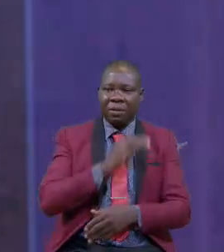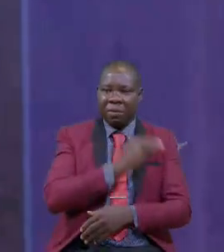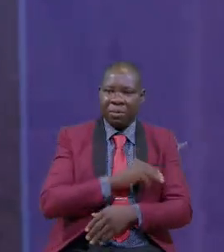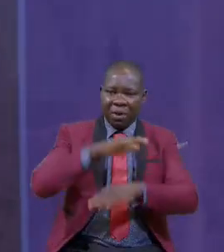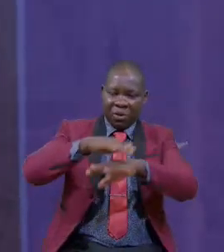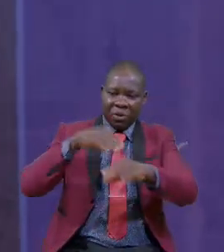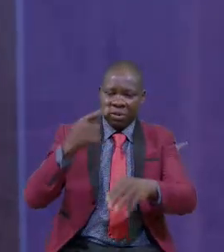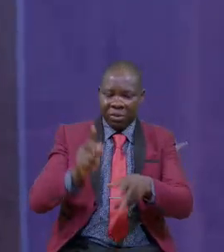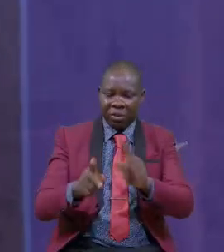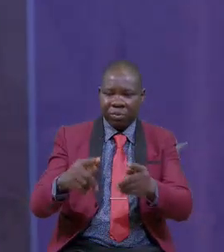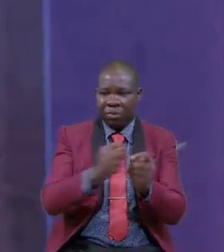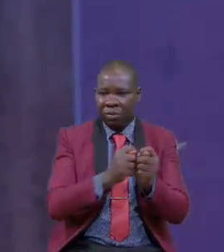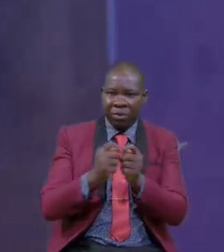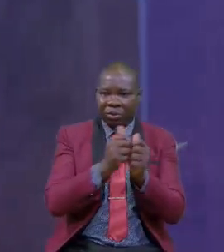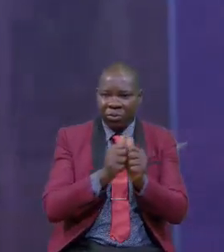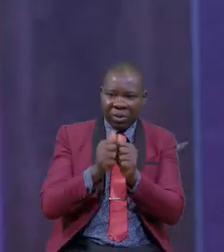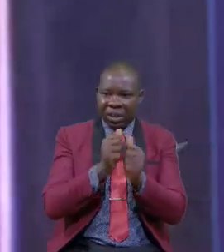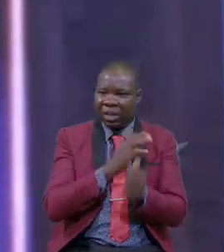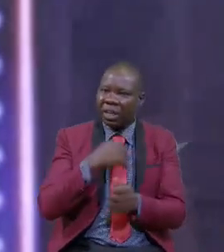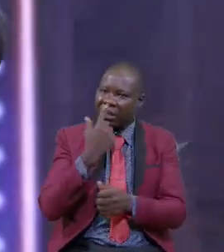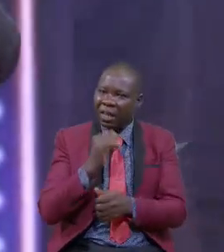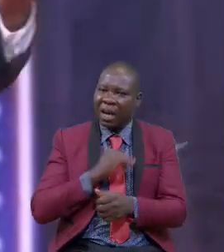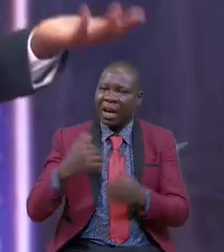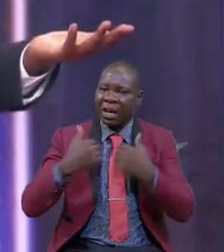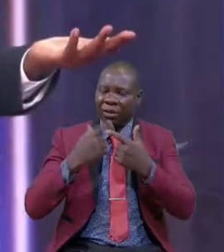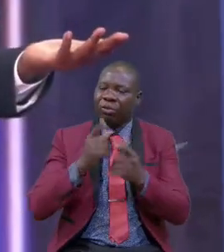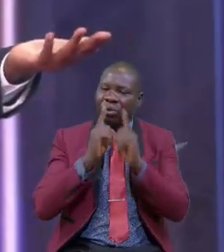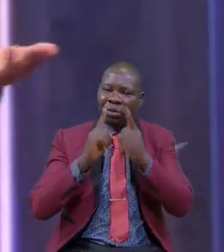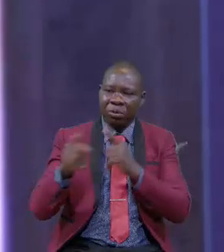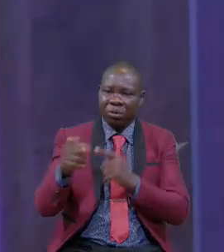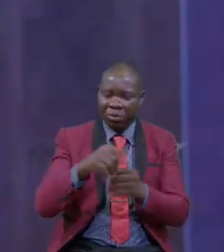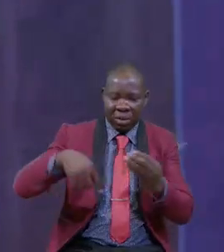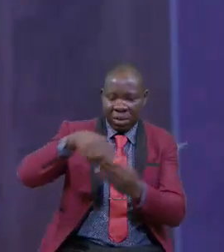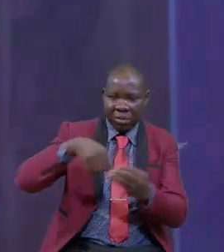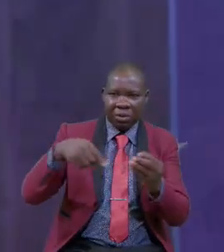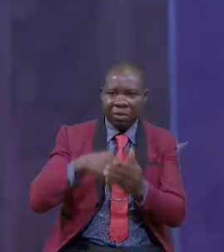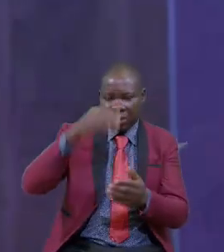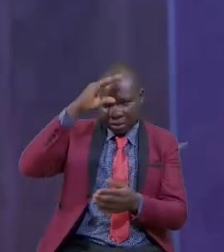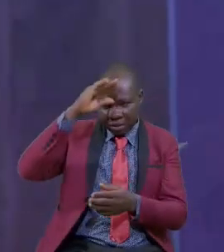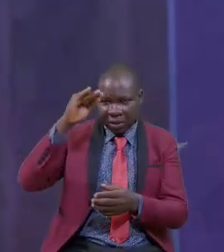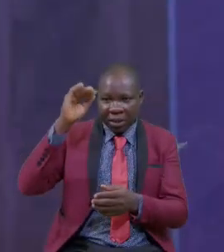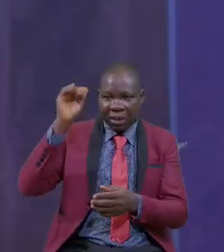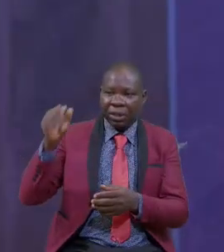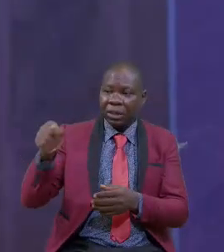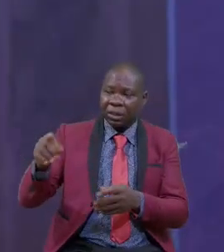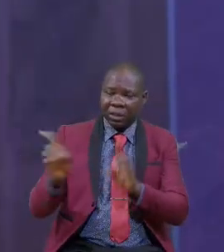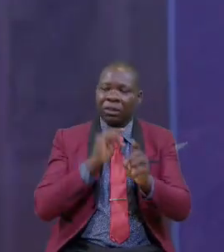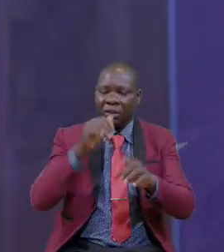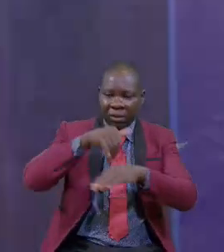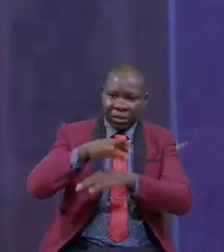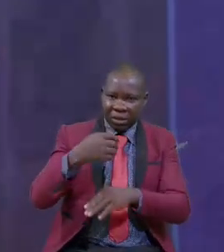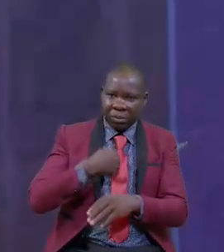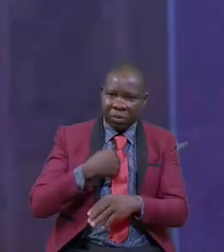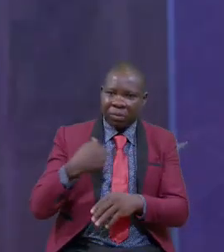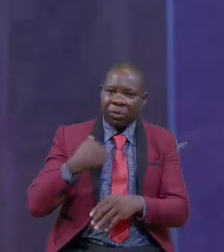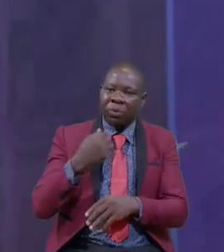said, I need to talk to you about this man. He didn't send me, and he didn't even know we're not in the same ministry.